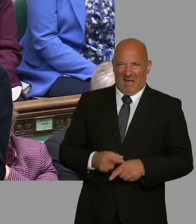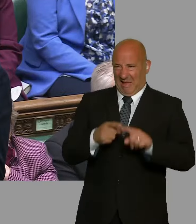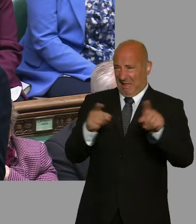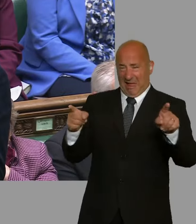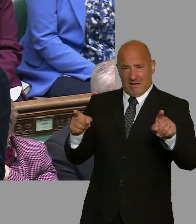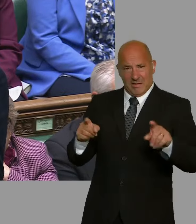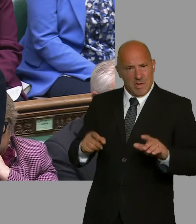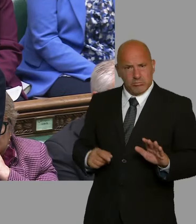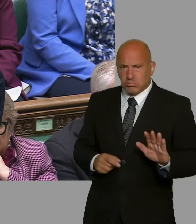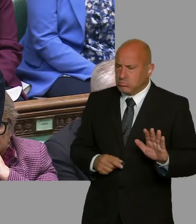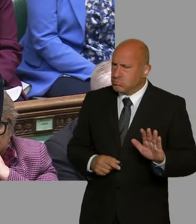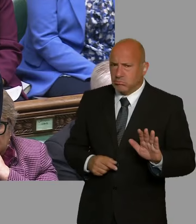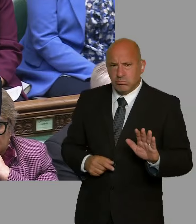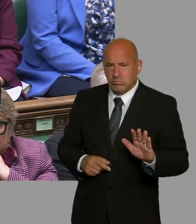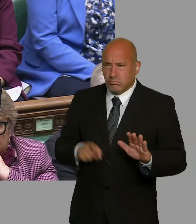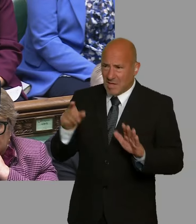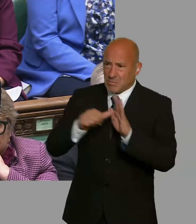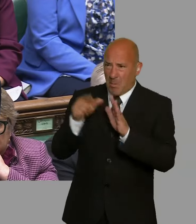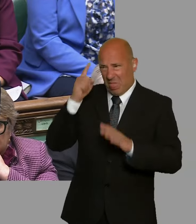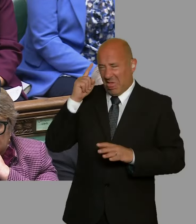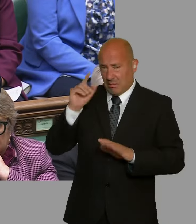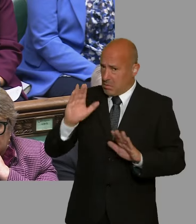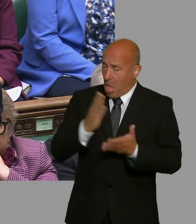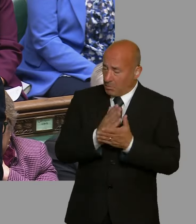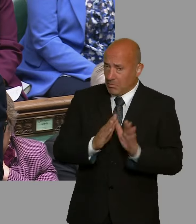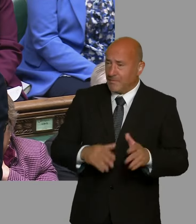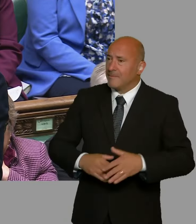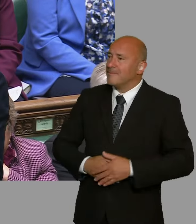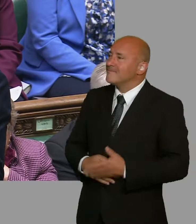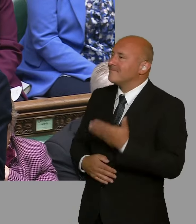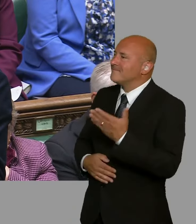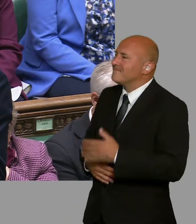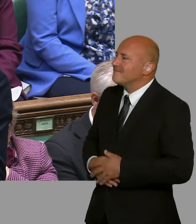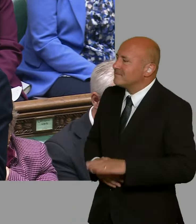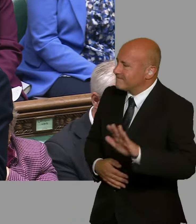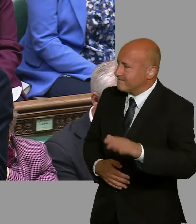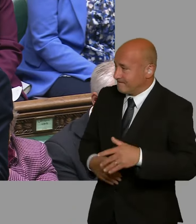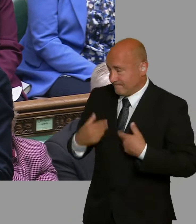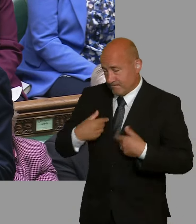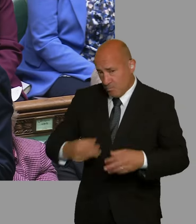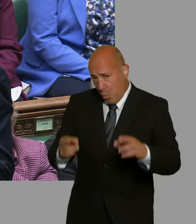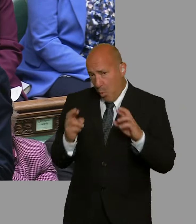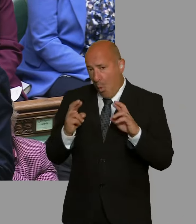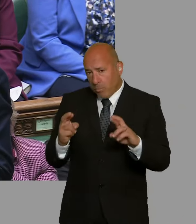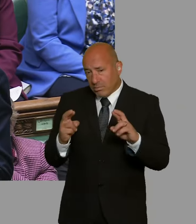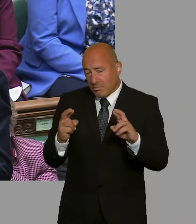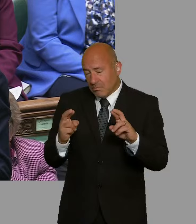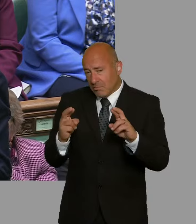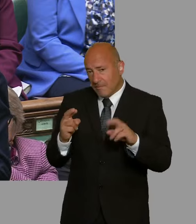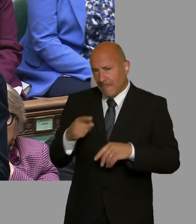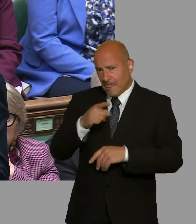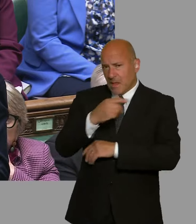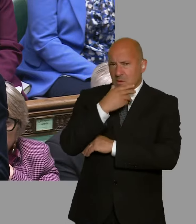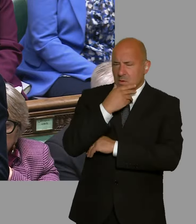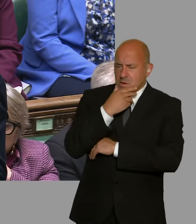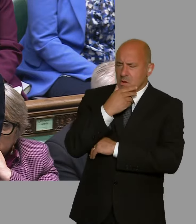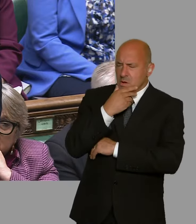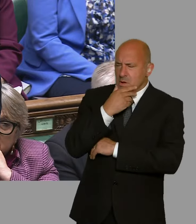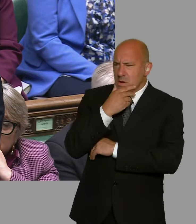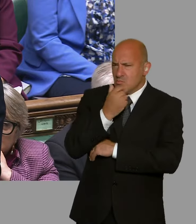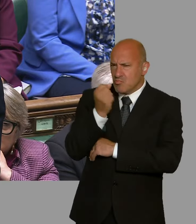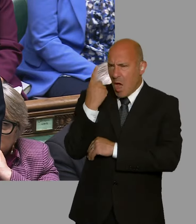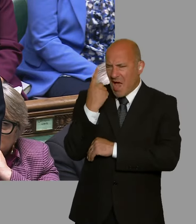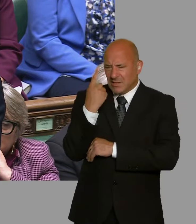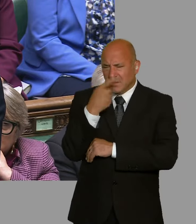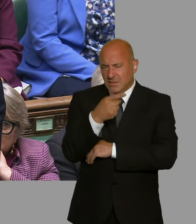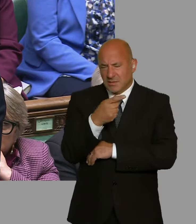that Trump is and start getting tough on him. So we will come back to this issue. But moving on, Mr. Speaker, I welcome